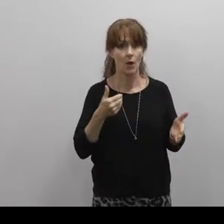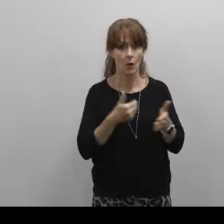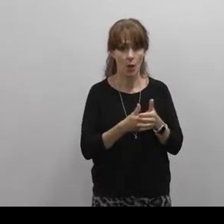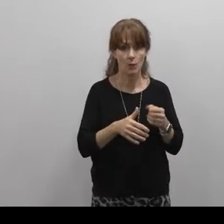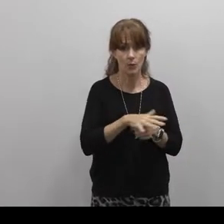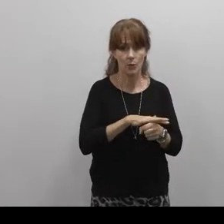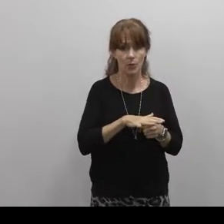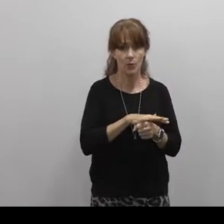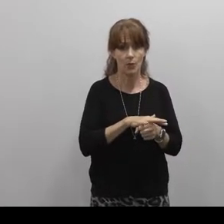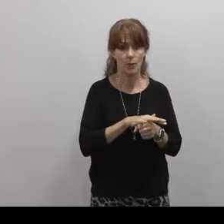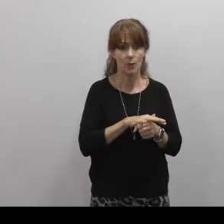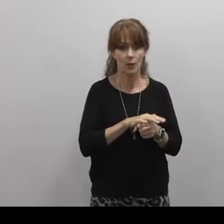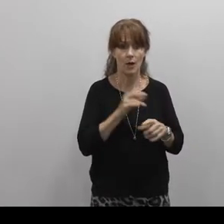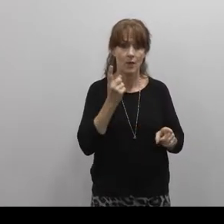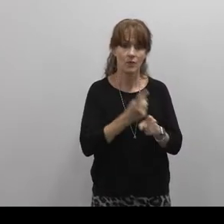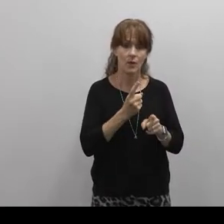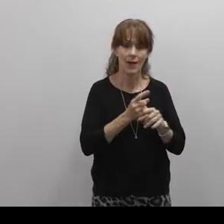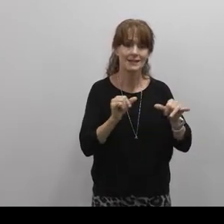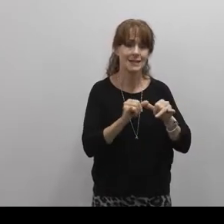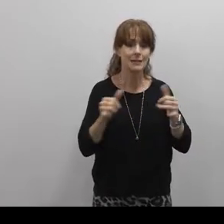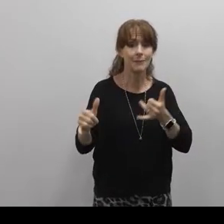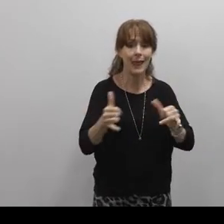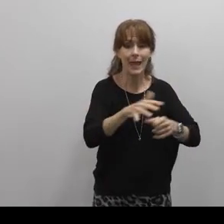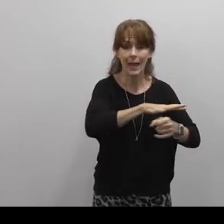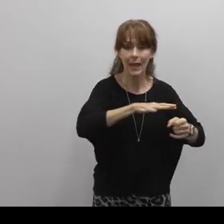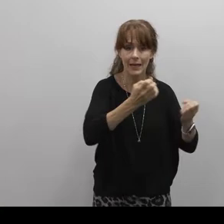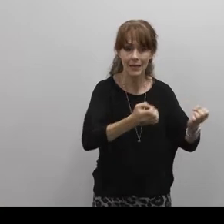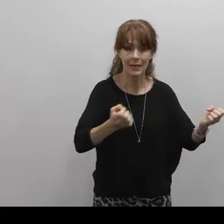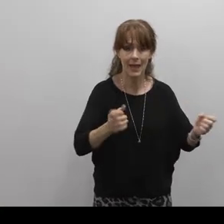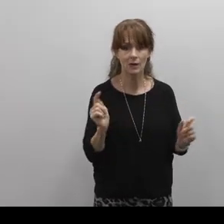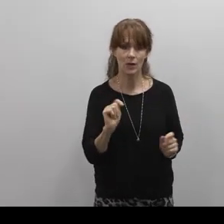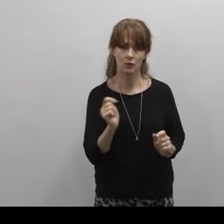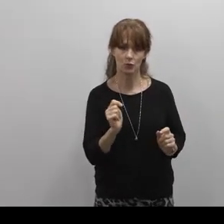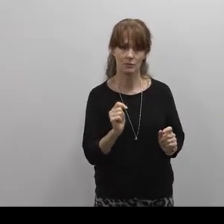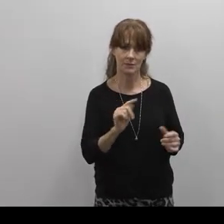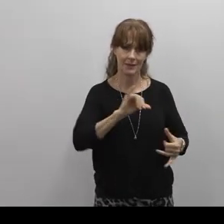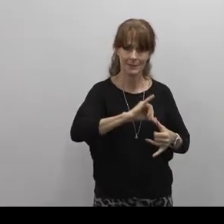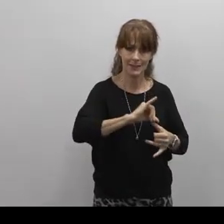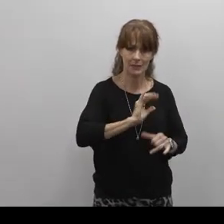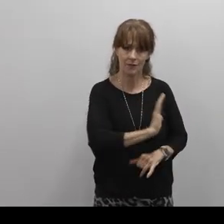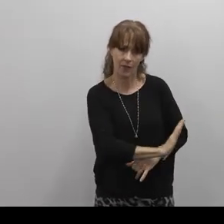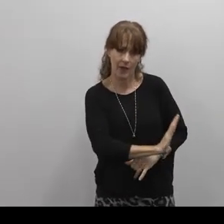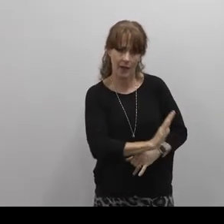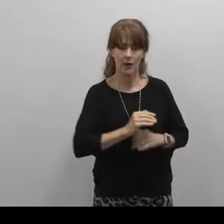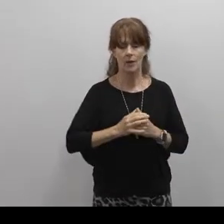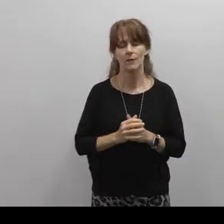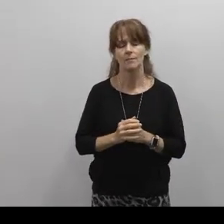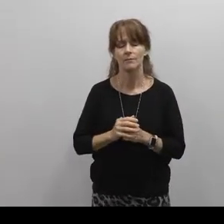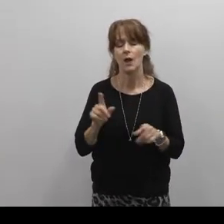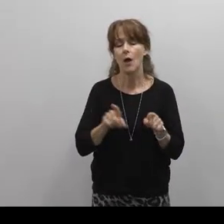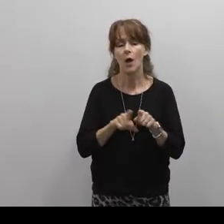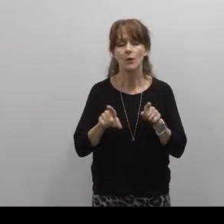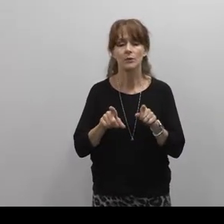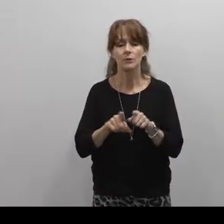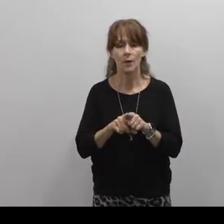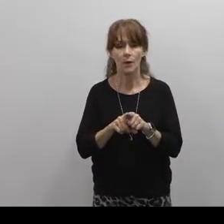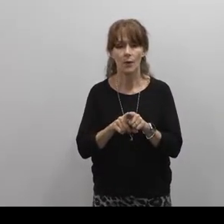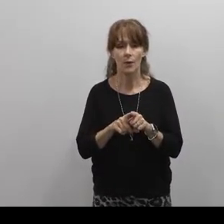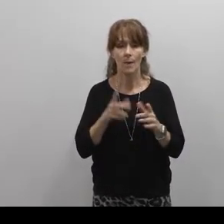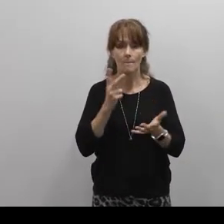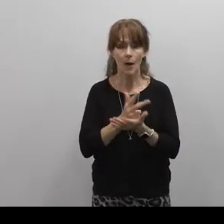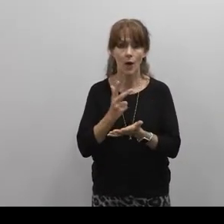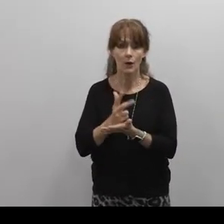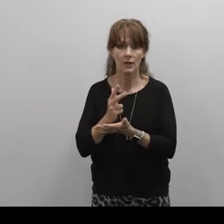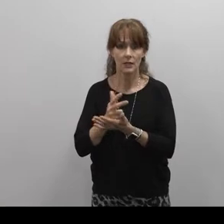proximity to a right-sized playground and right-sized restroom facilities, right? Want to also highlight at this point in time parking